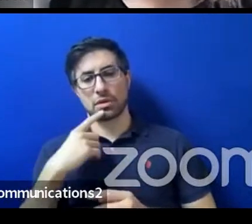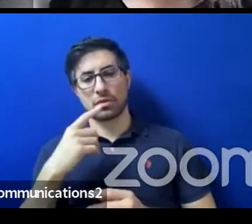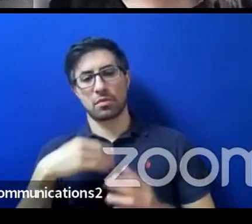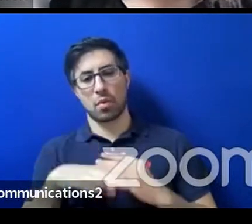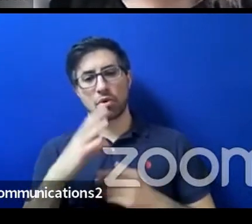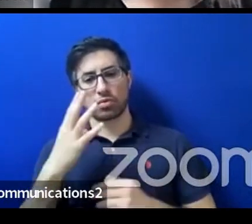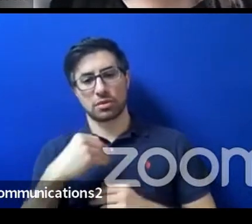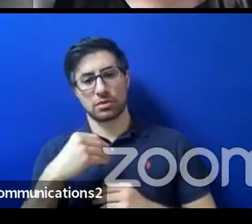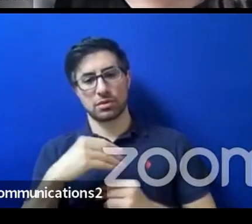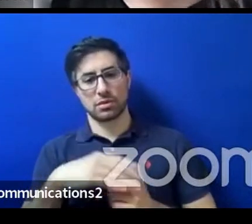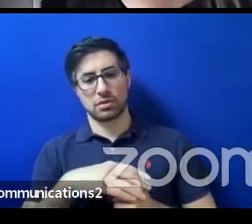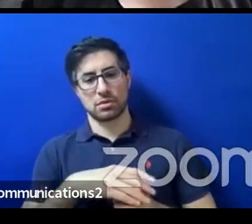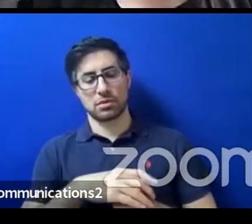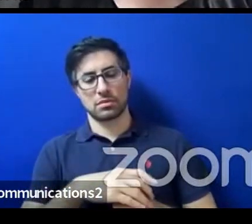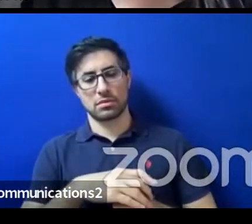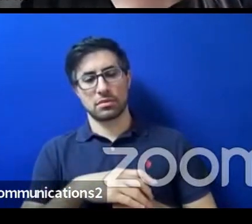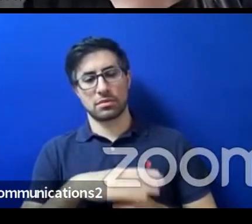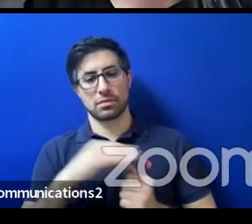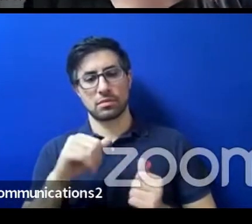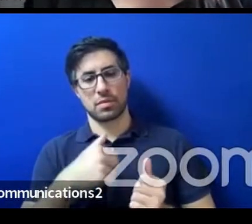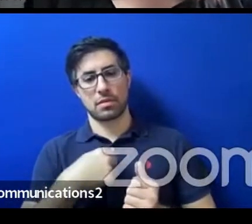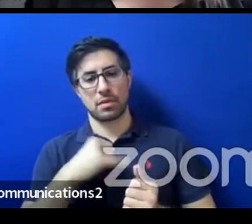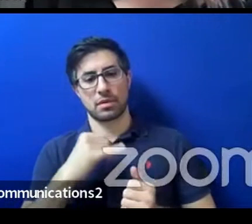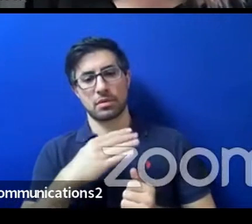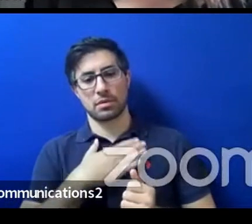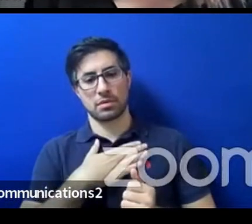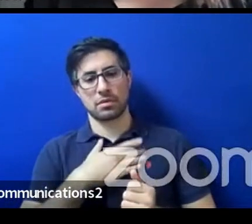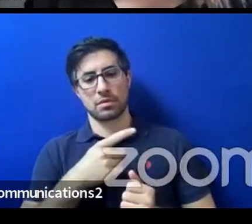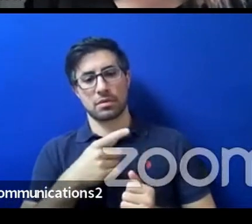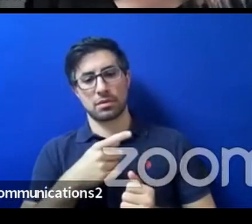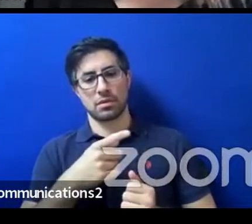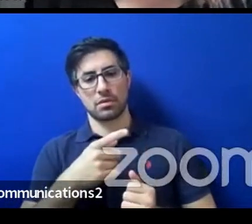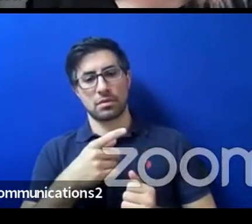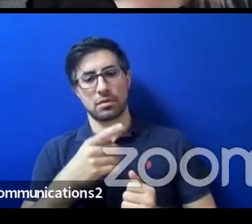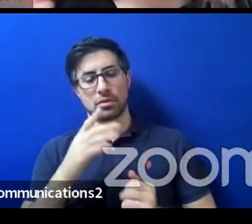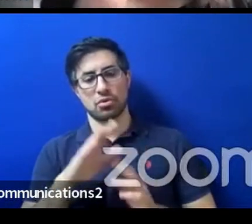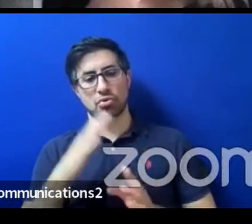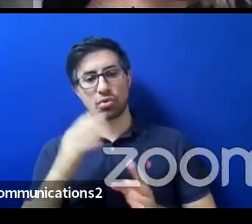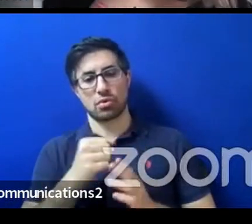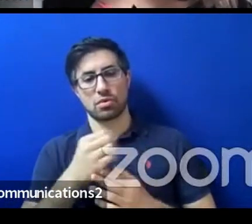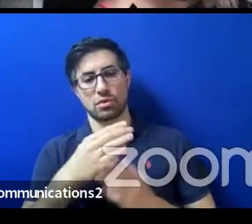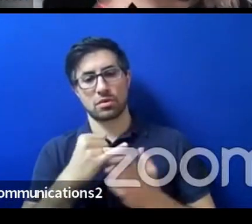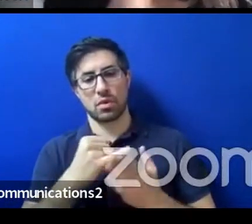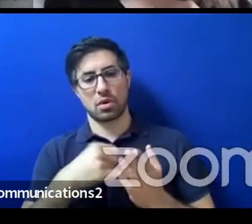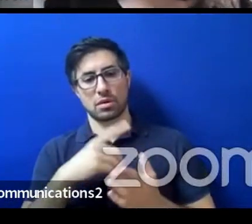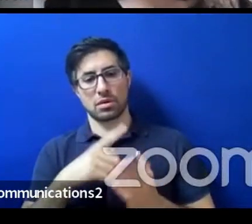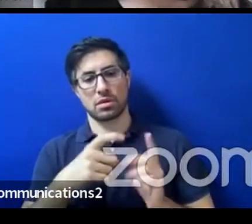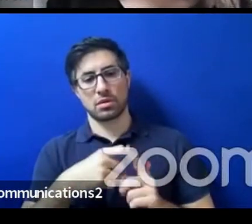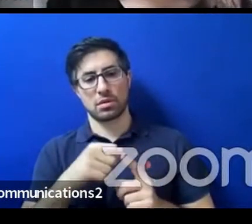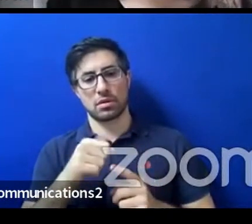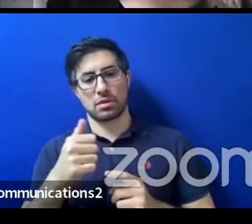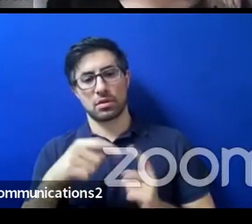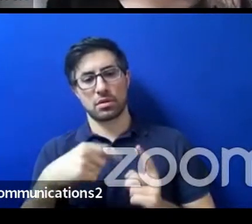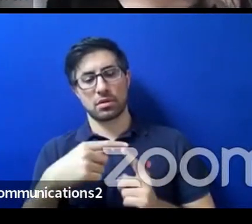And behind me is my furnace door with some art on it that I designed for the other workshops about